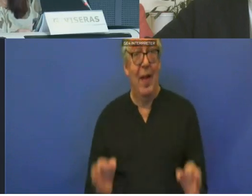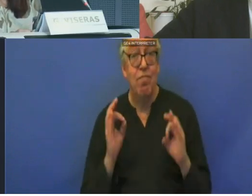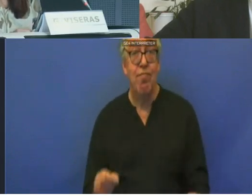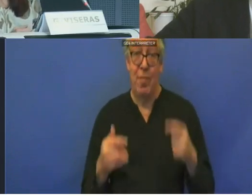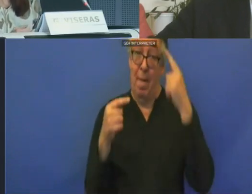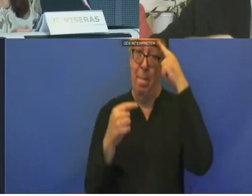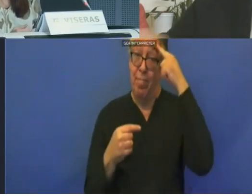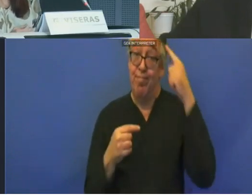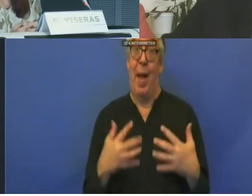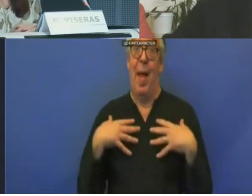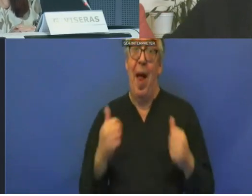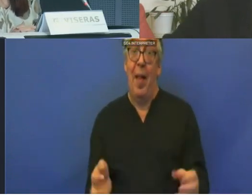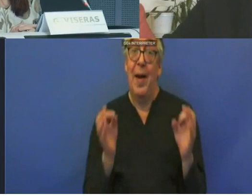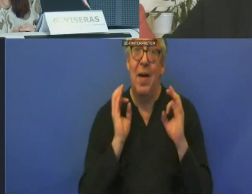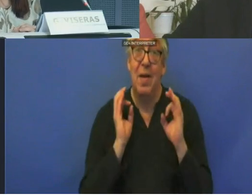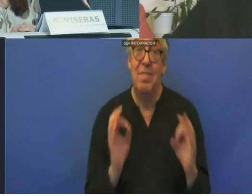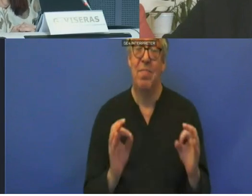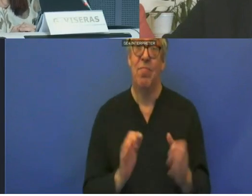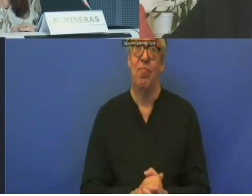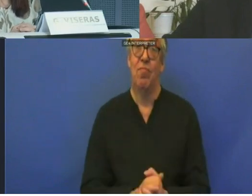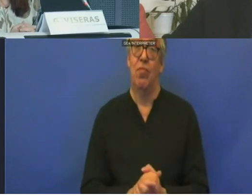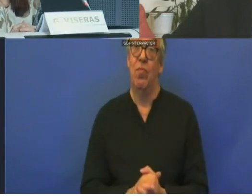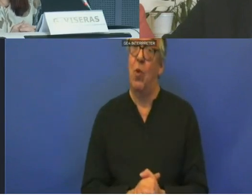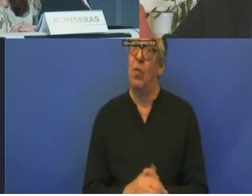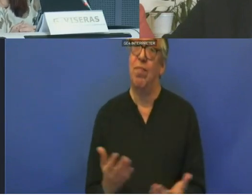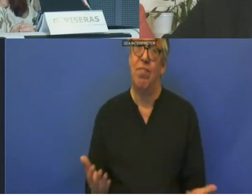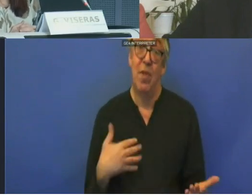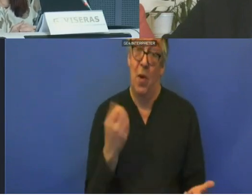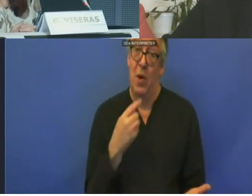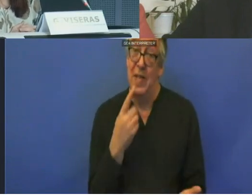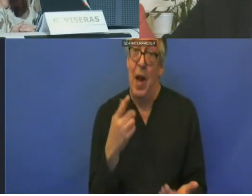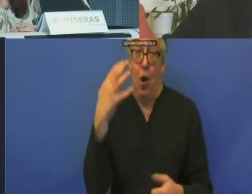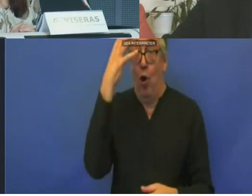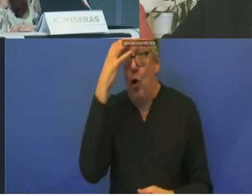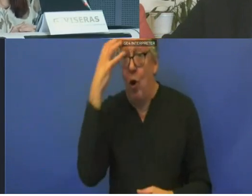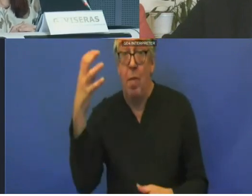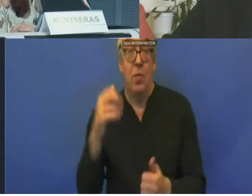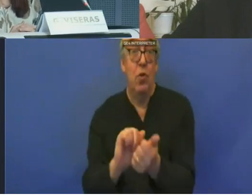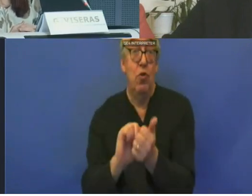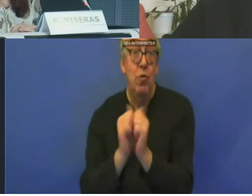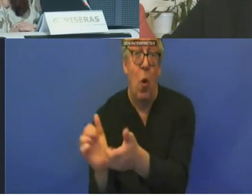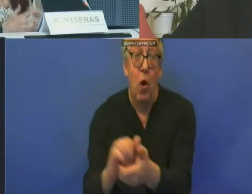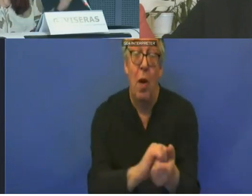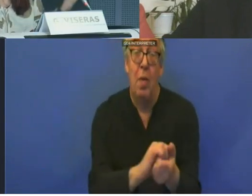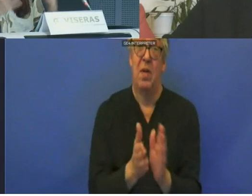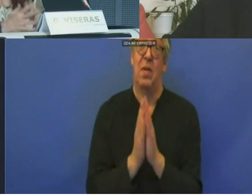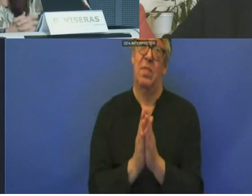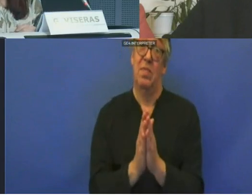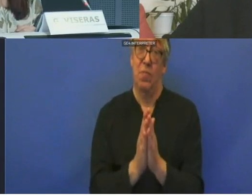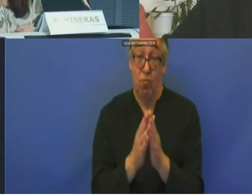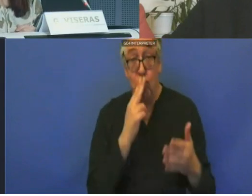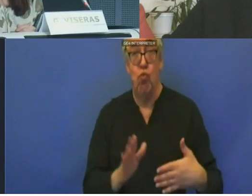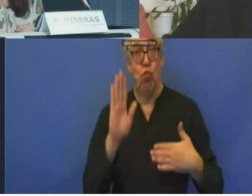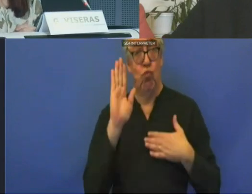And I encourage all of the sport organizations, institutions, governments to make this pledge and keep people